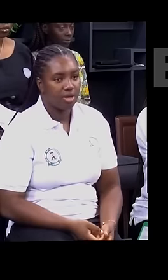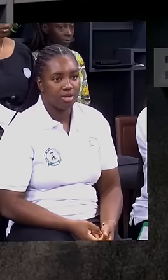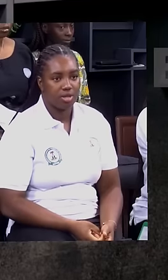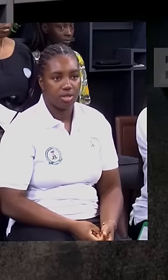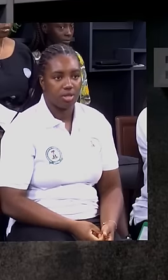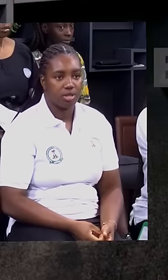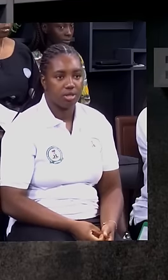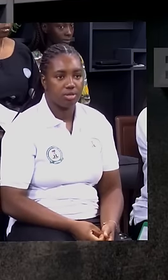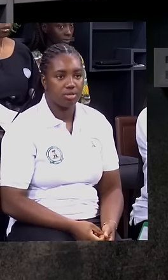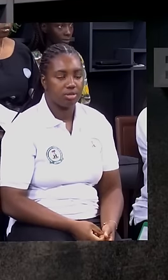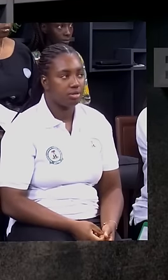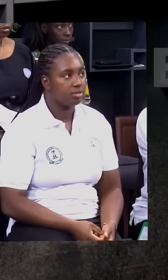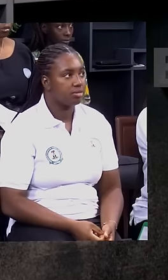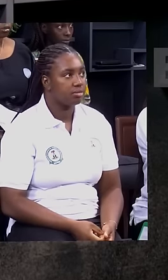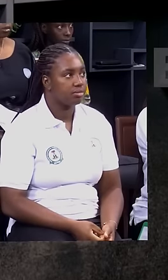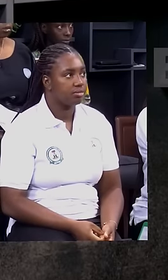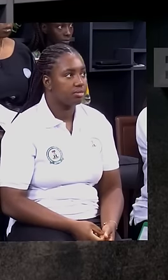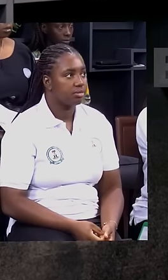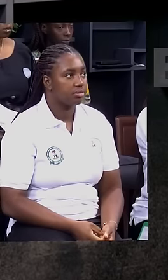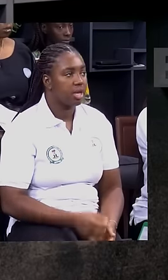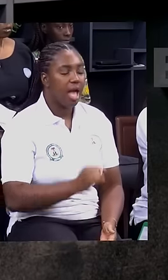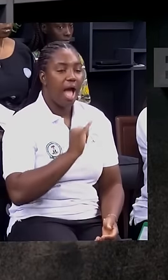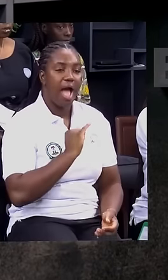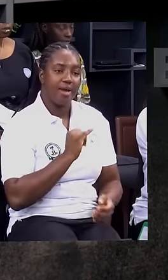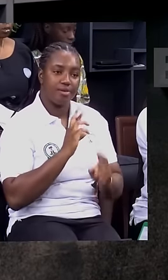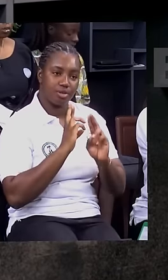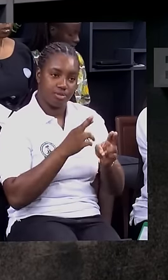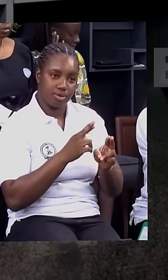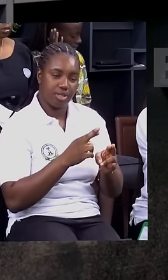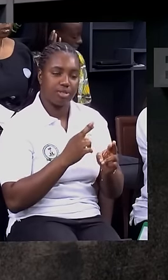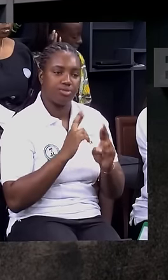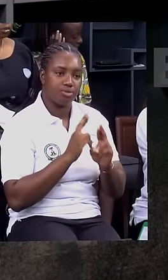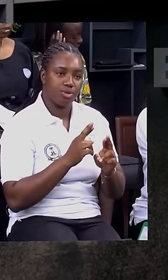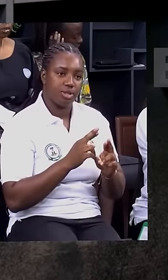okay, but it's shown. So I replied him the next